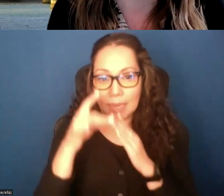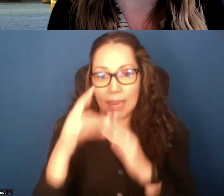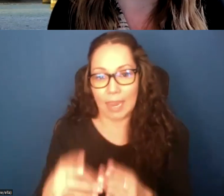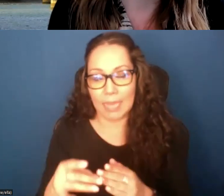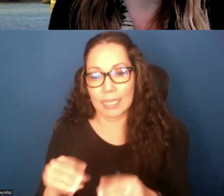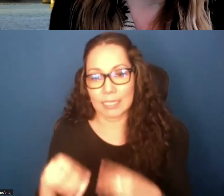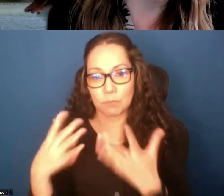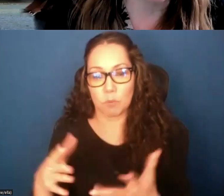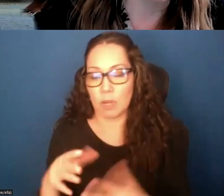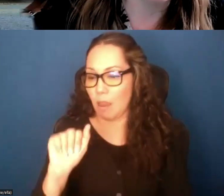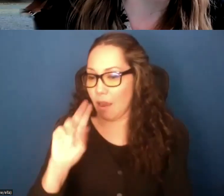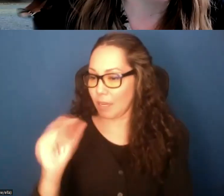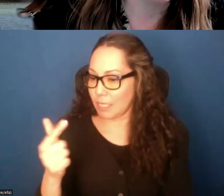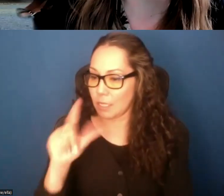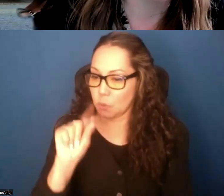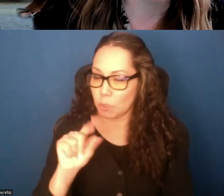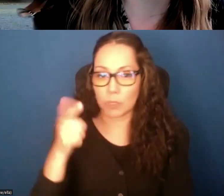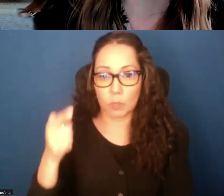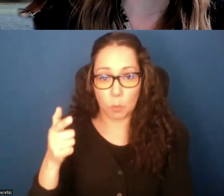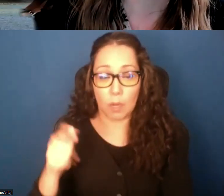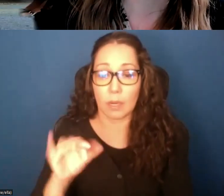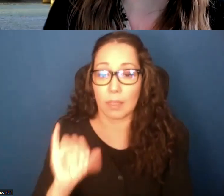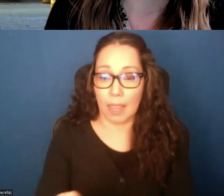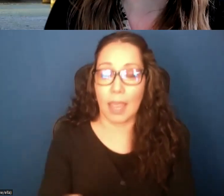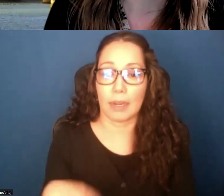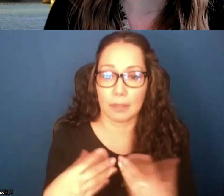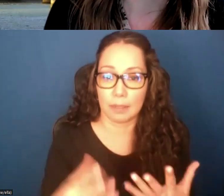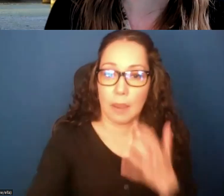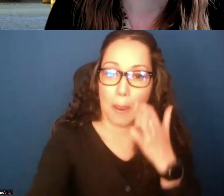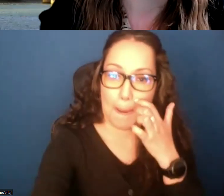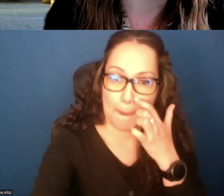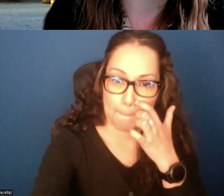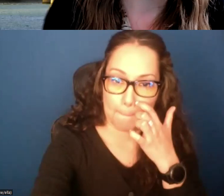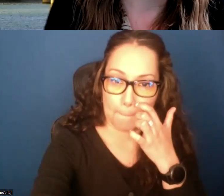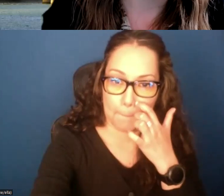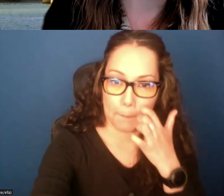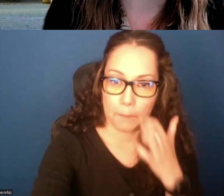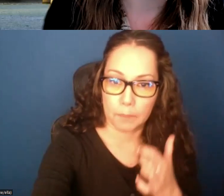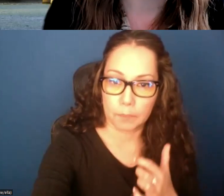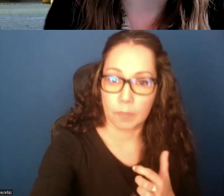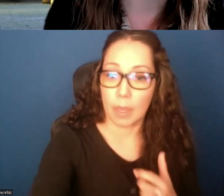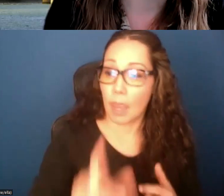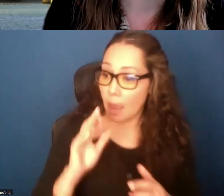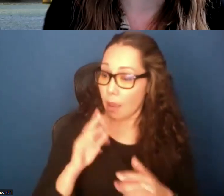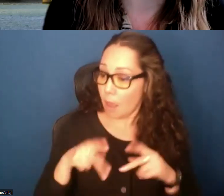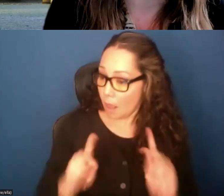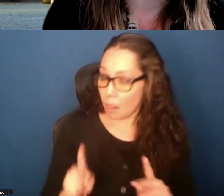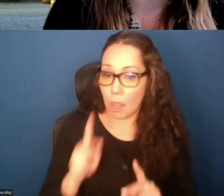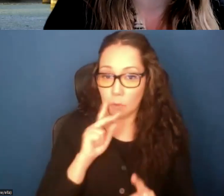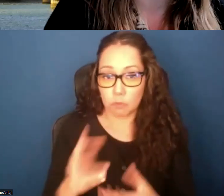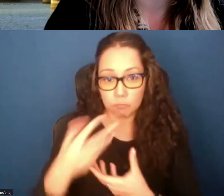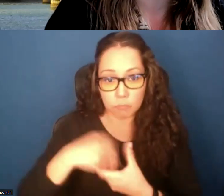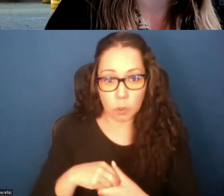2021. And this issued new guidance permitting indoor visitation subject to